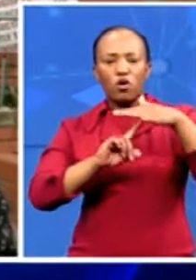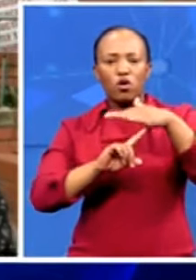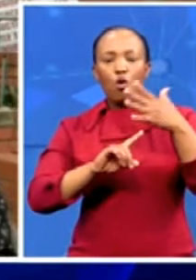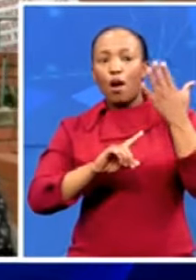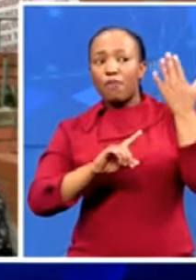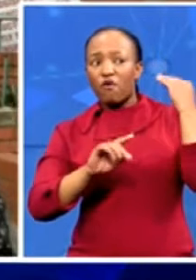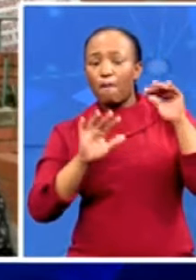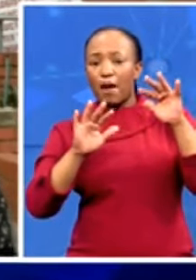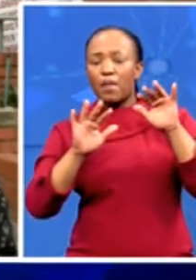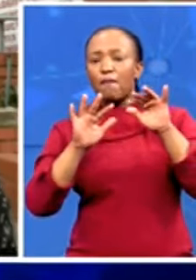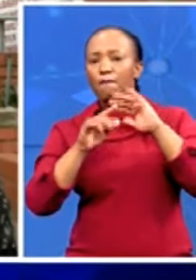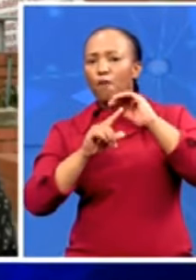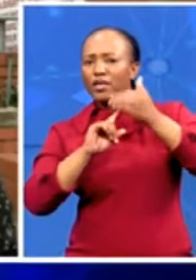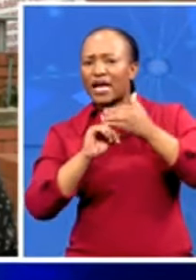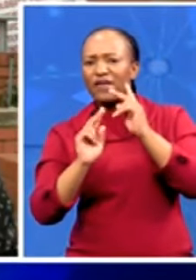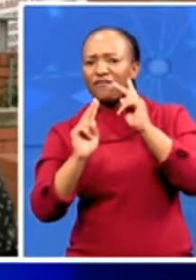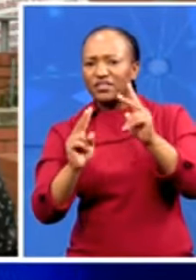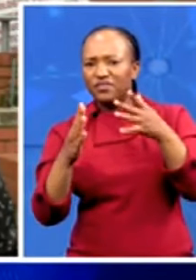responded?